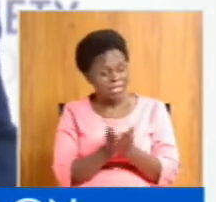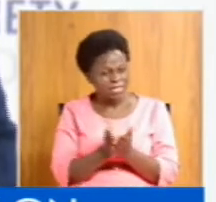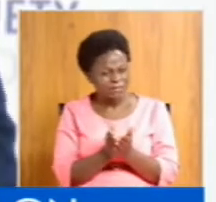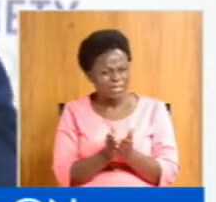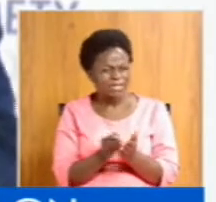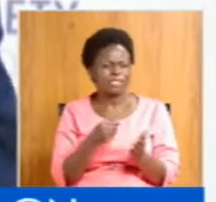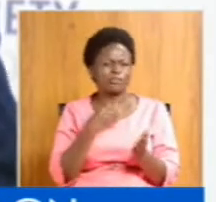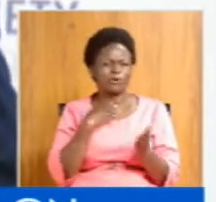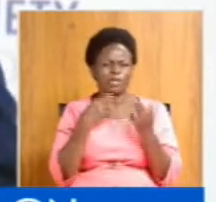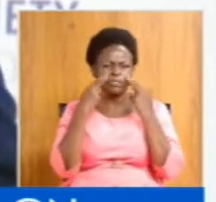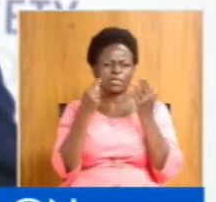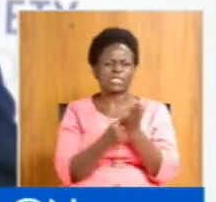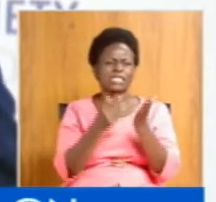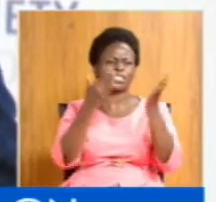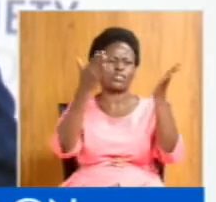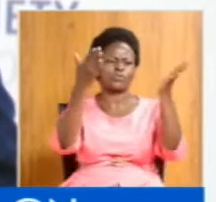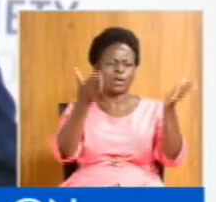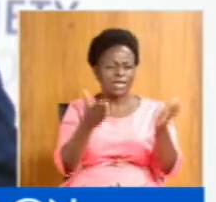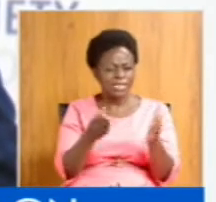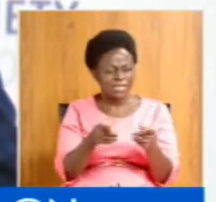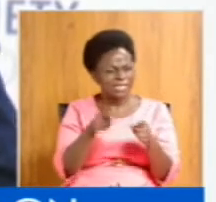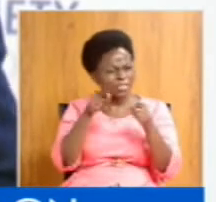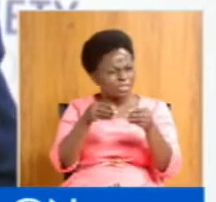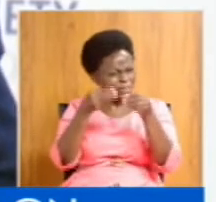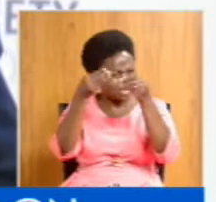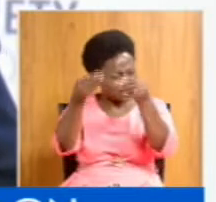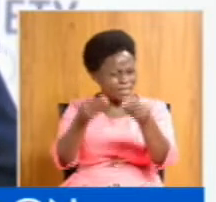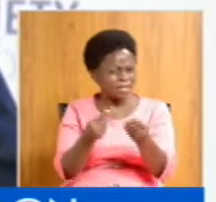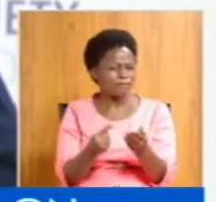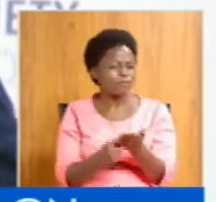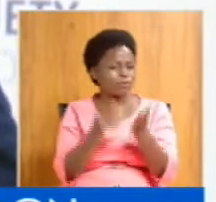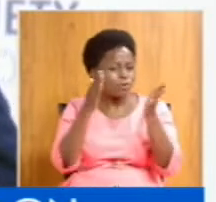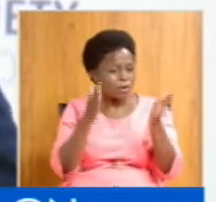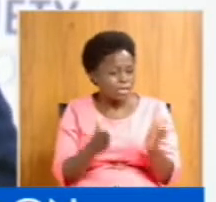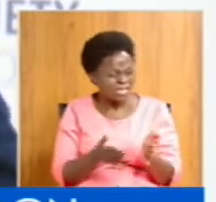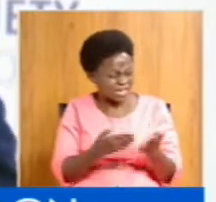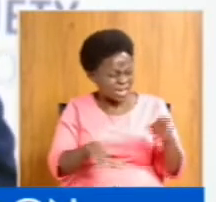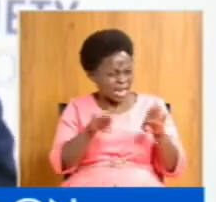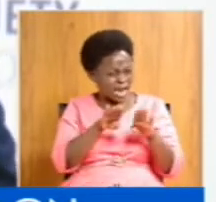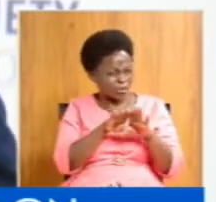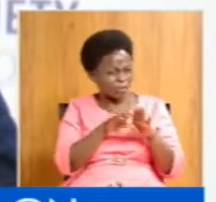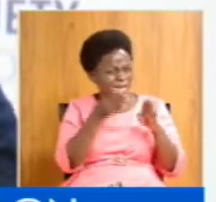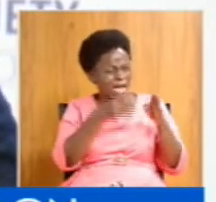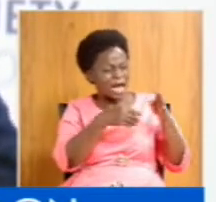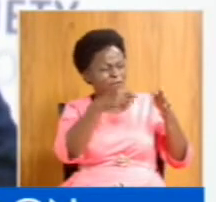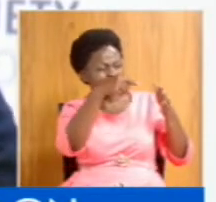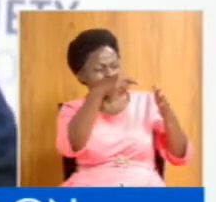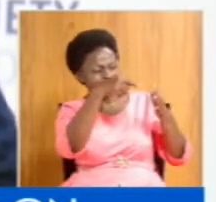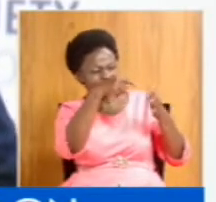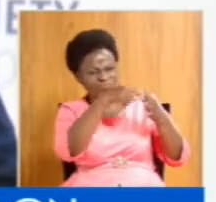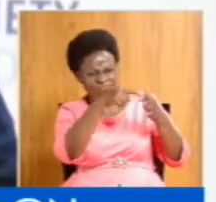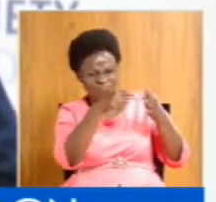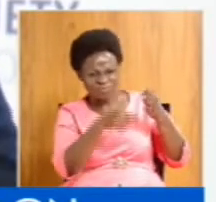such that Ugandans see the clauses they subjected the country to. The concession has about five sub-documents, which I